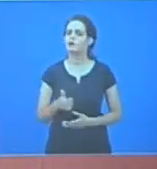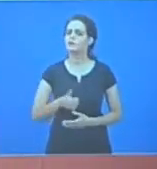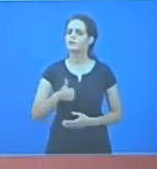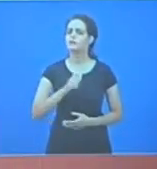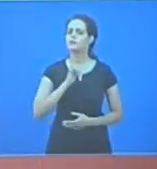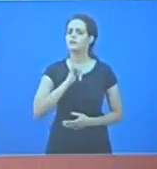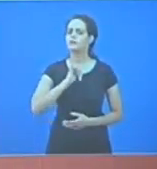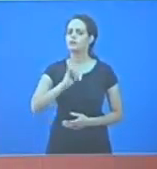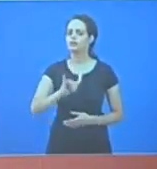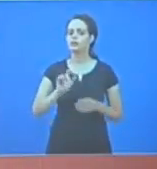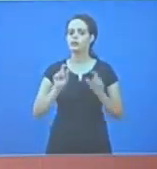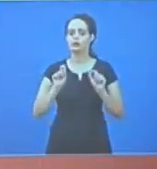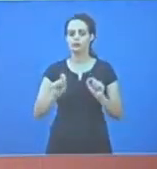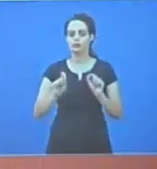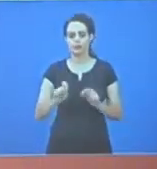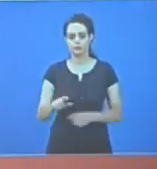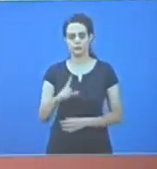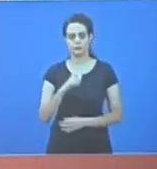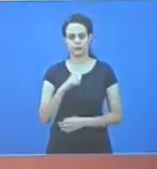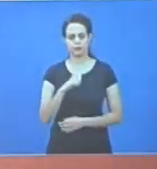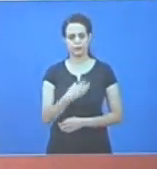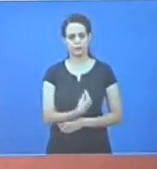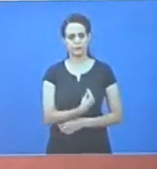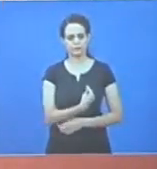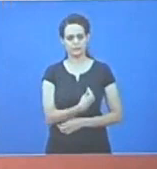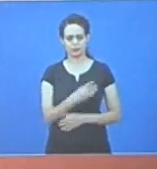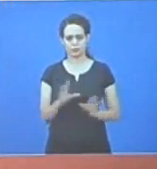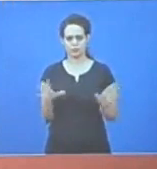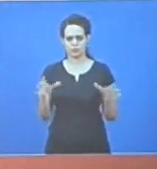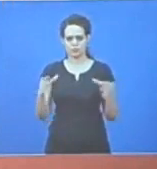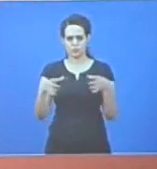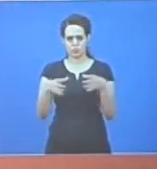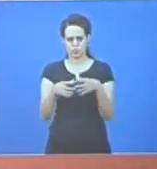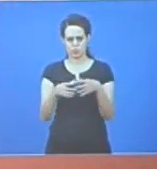First off, I'd like to say that we have here, as a guest,